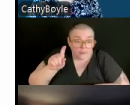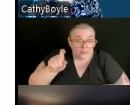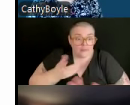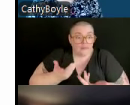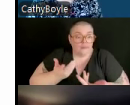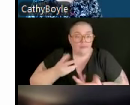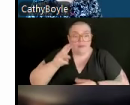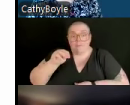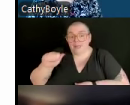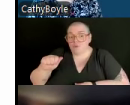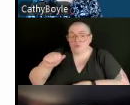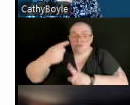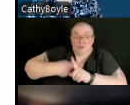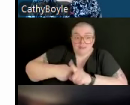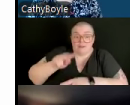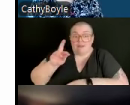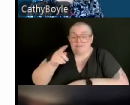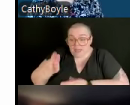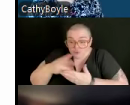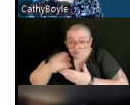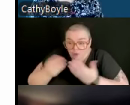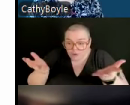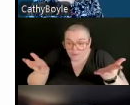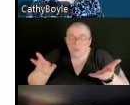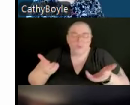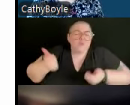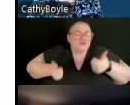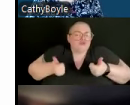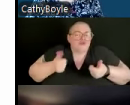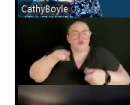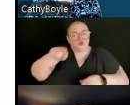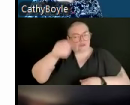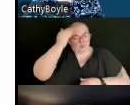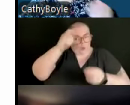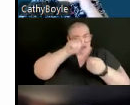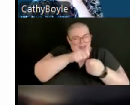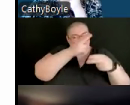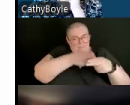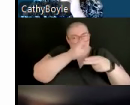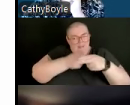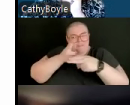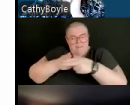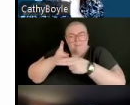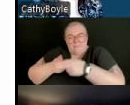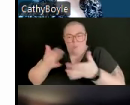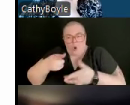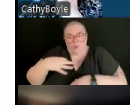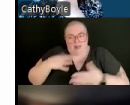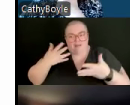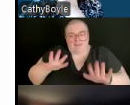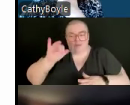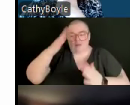know the exact name of each program you've applied for. That's why the spreadsheet is so important.